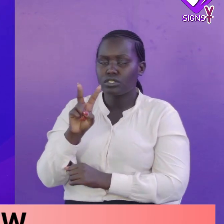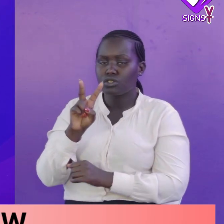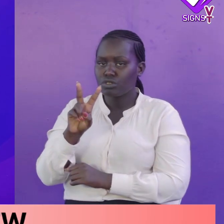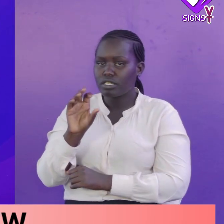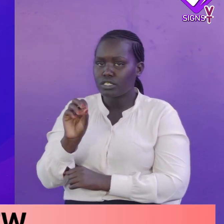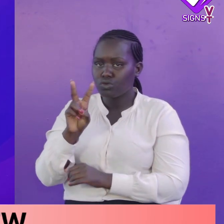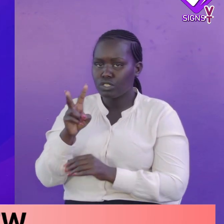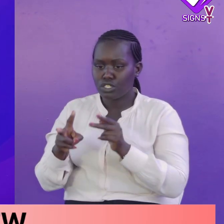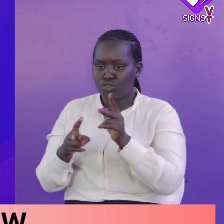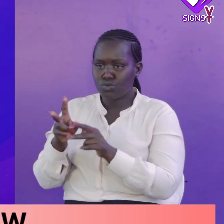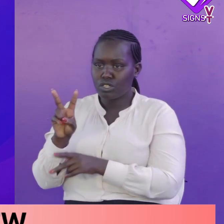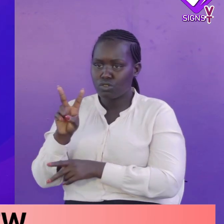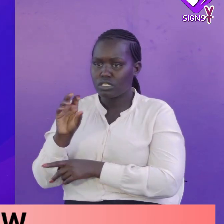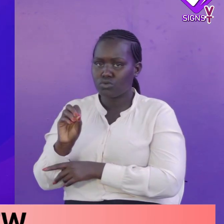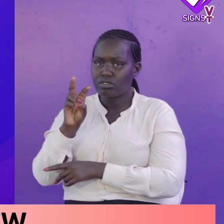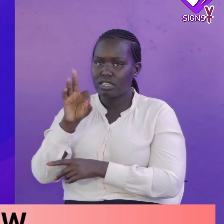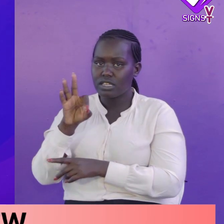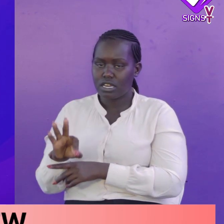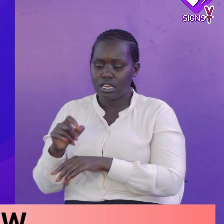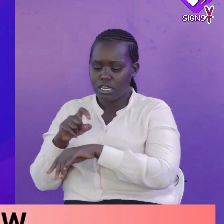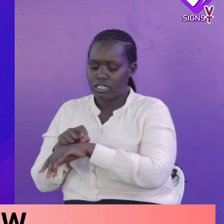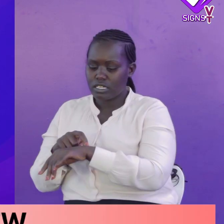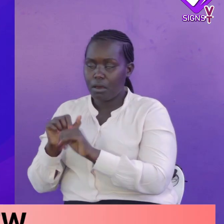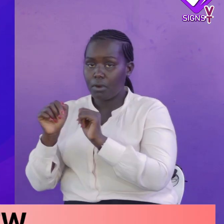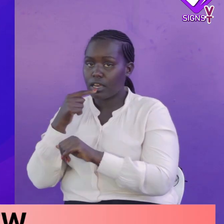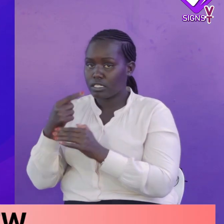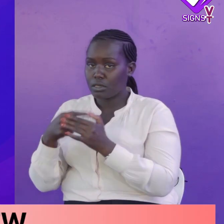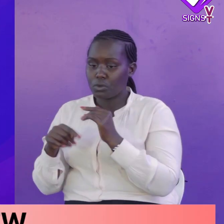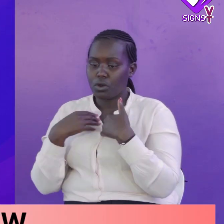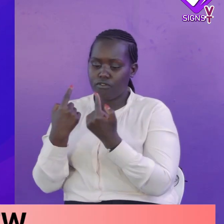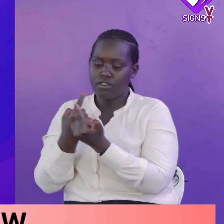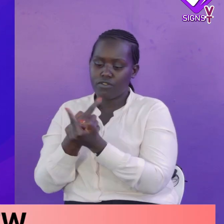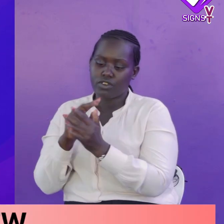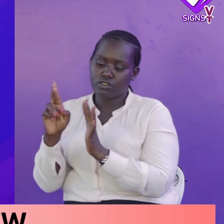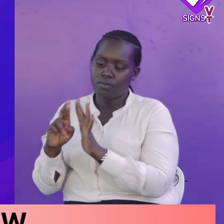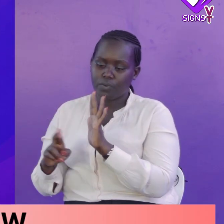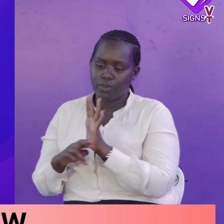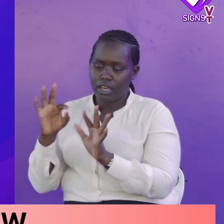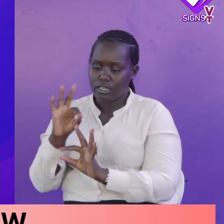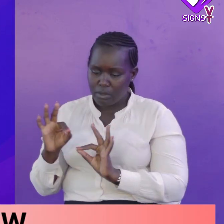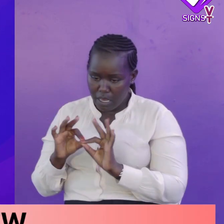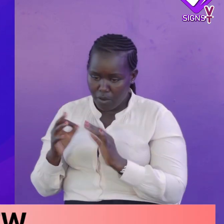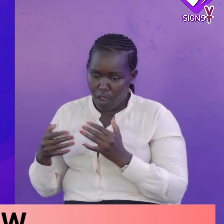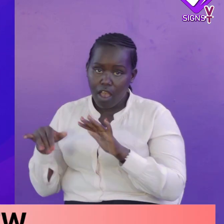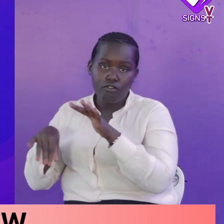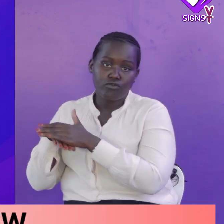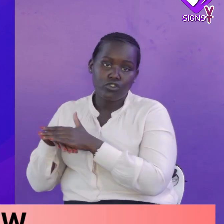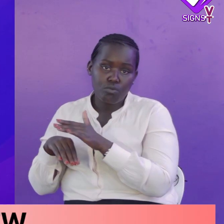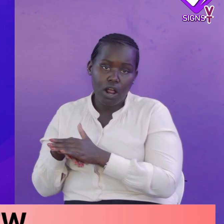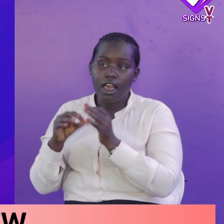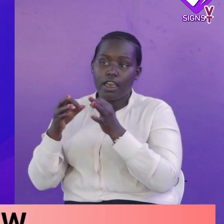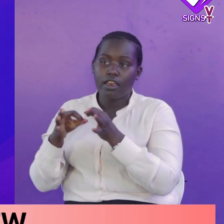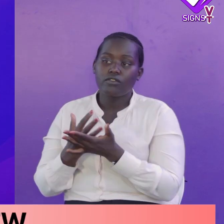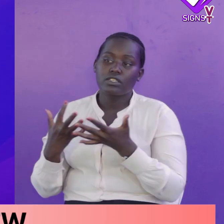So that's what I can say, Mololo. There are different rules, especially in football. So if